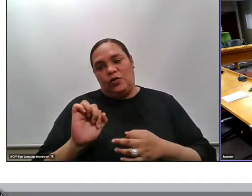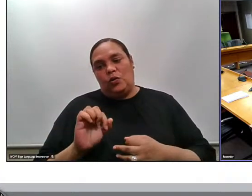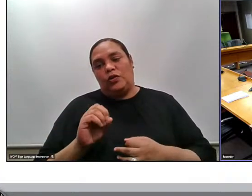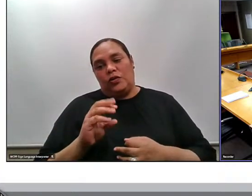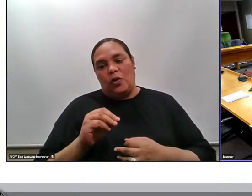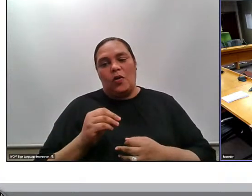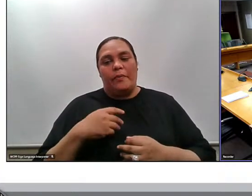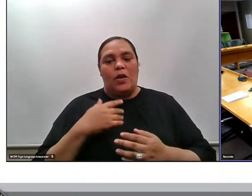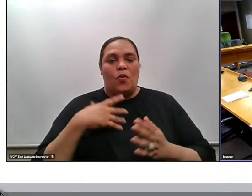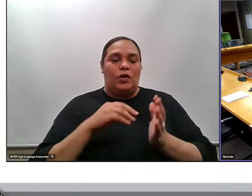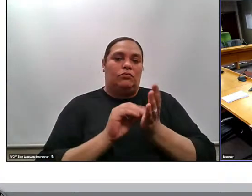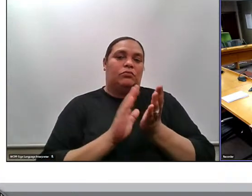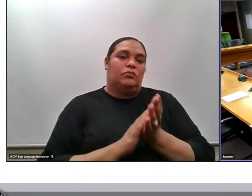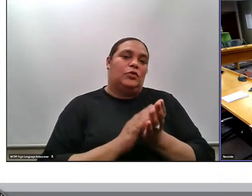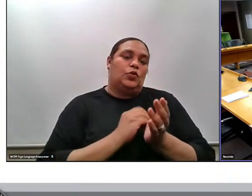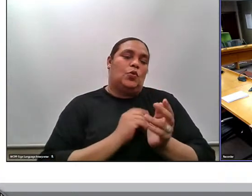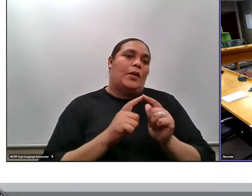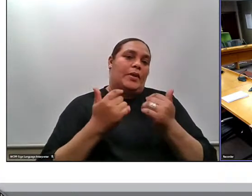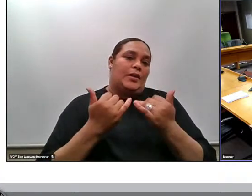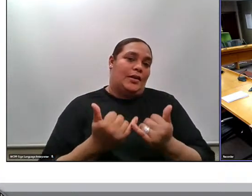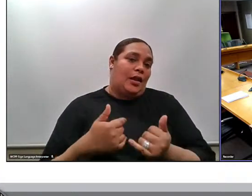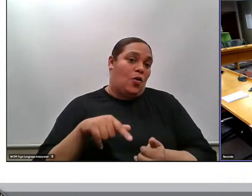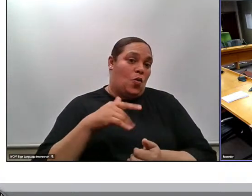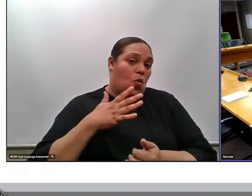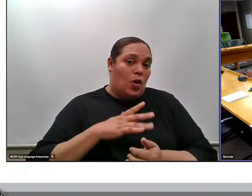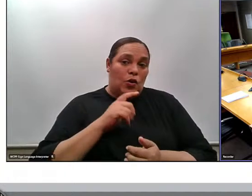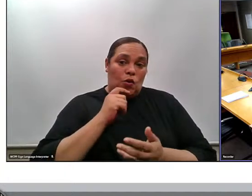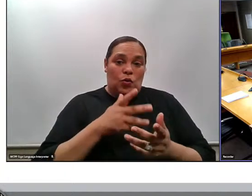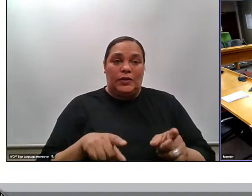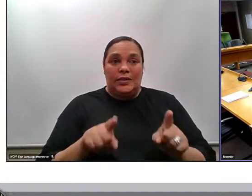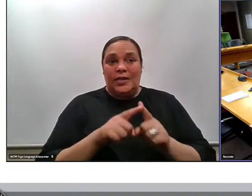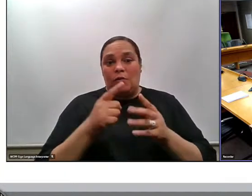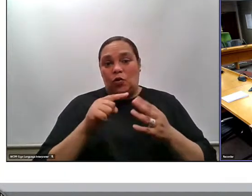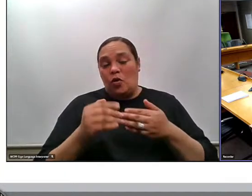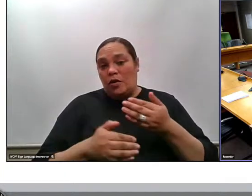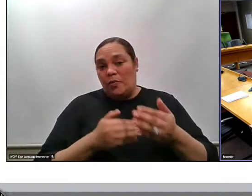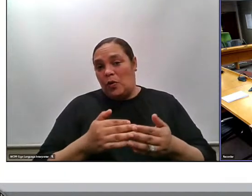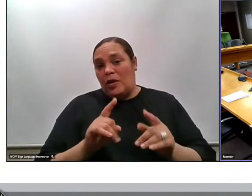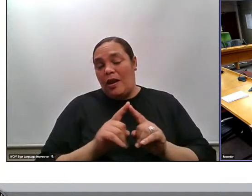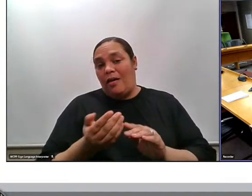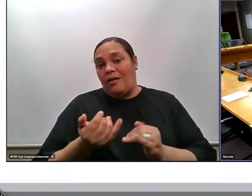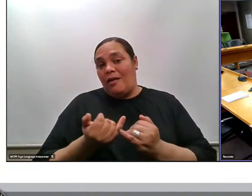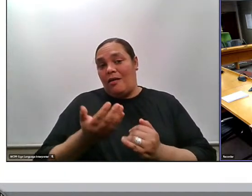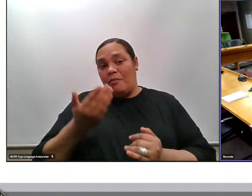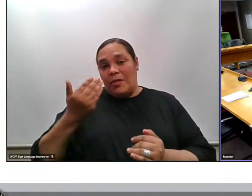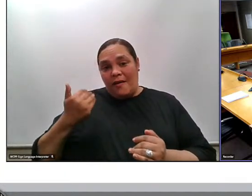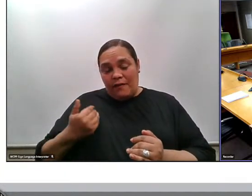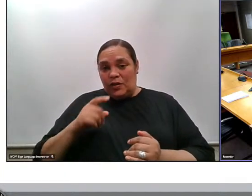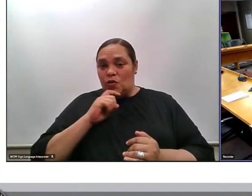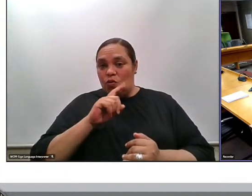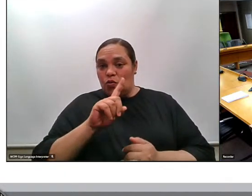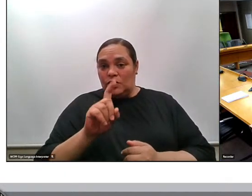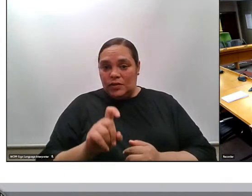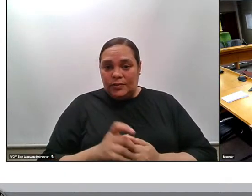I'd like to put that to the committee now. Would we like to use the same scoring process as was previously used?